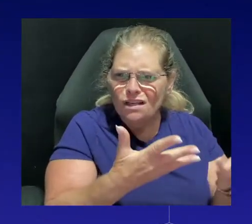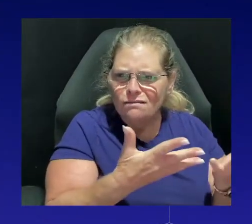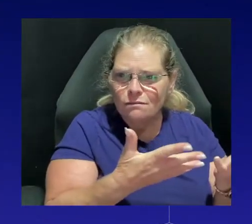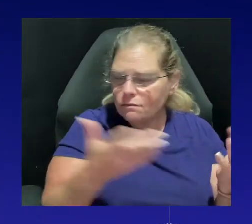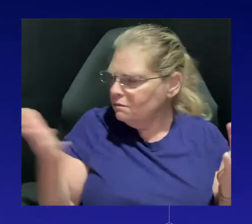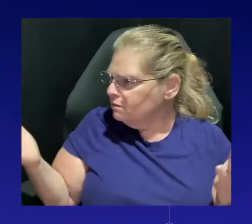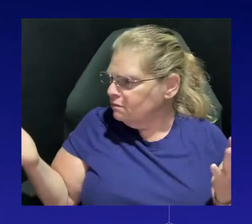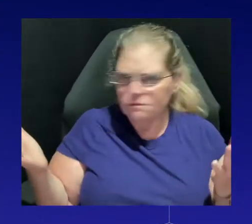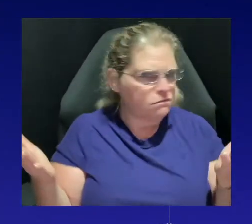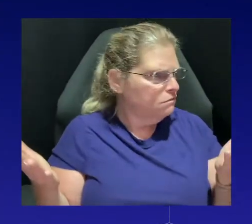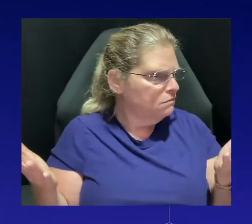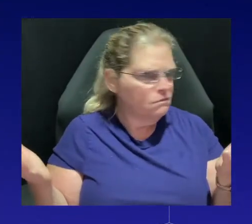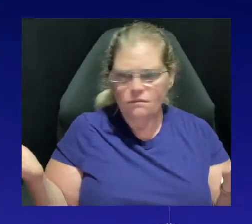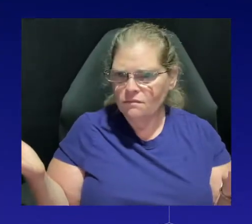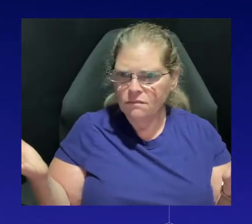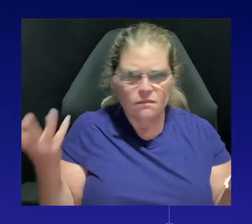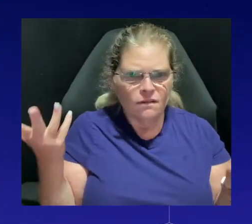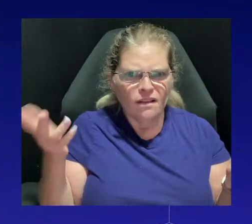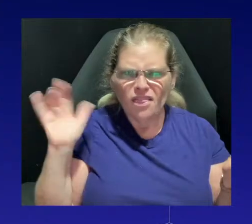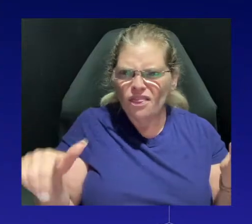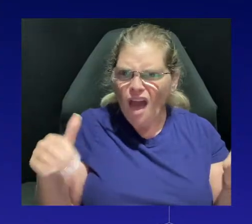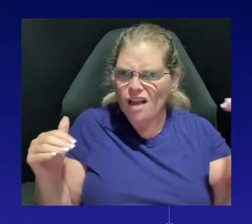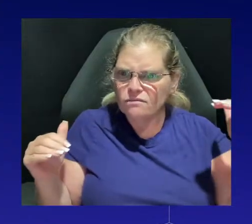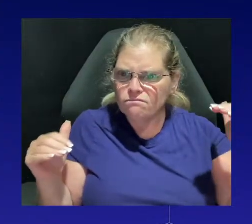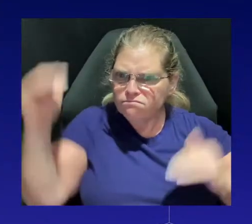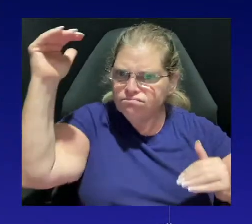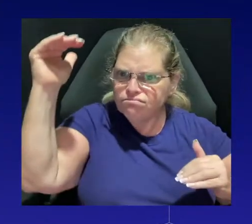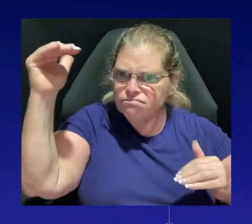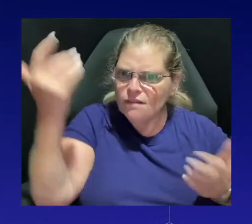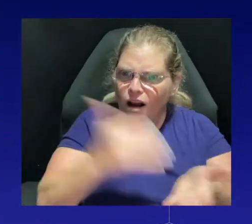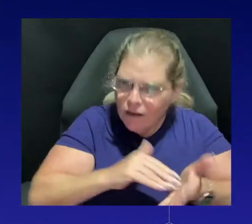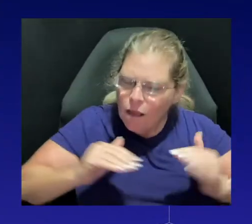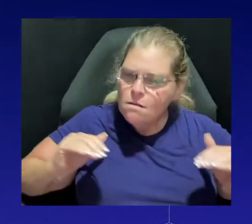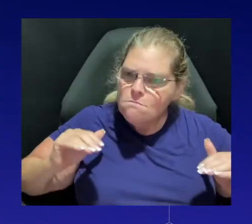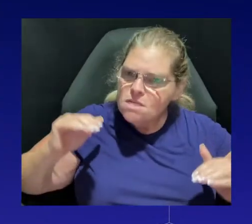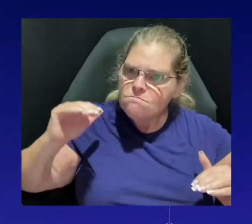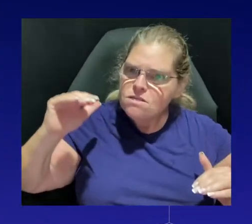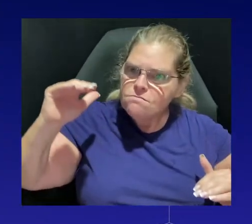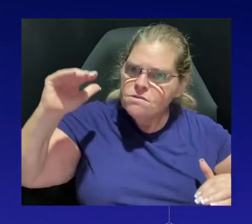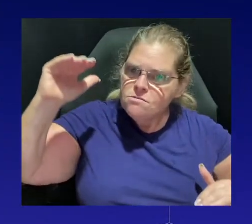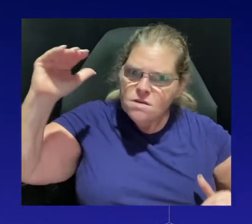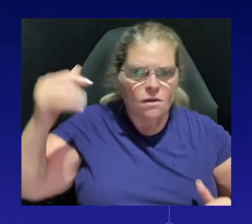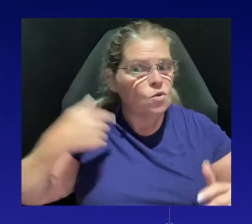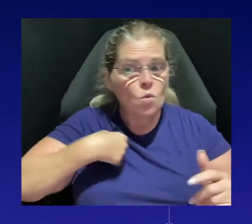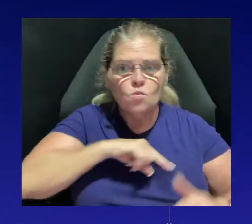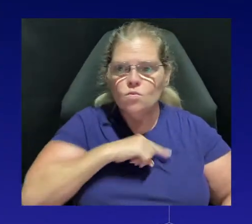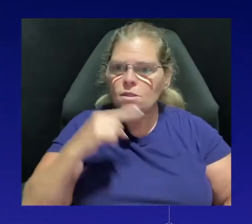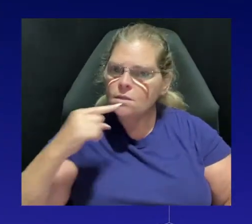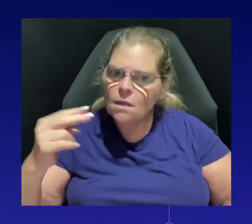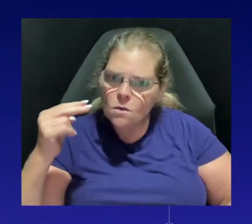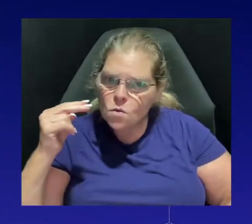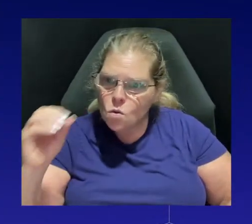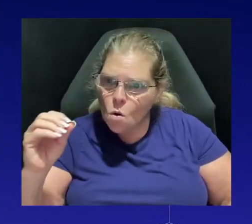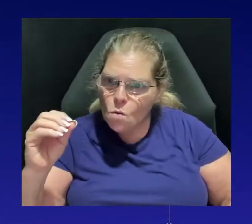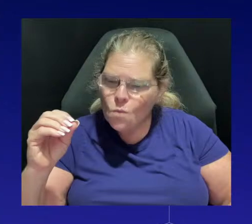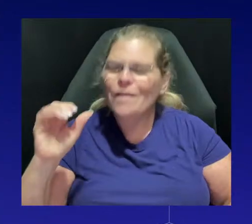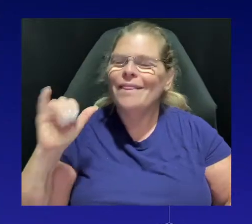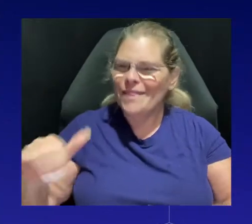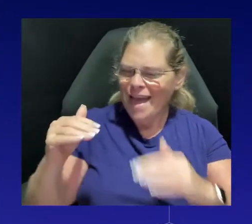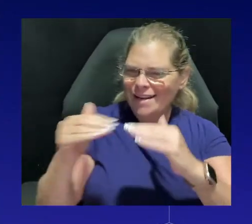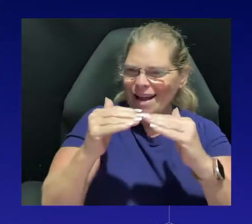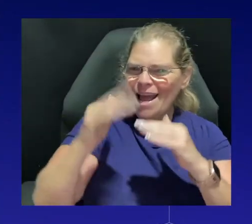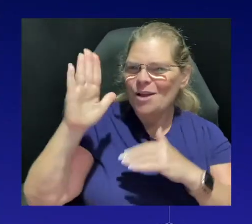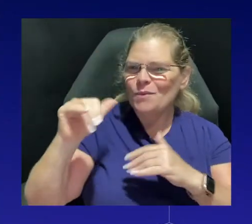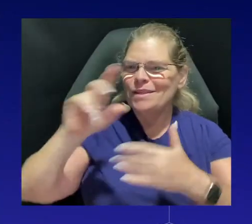see in this country, the disparity beginning to grow. So we said no, and this is where equity by design comes in.